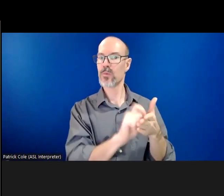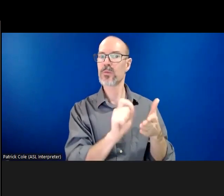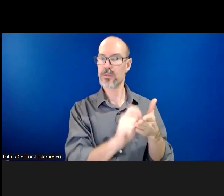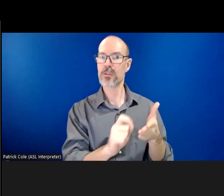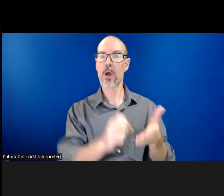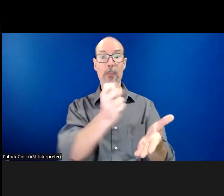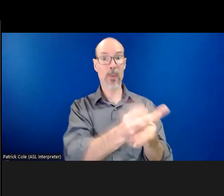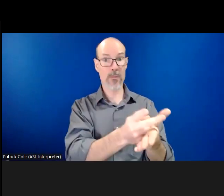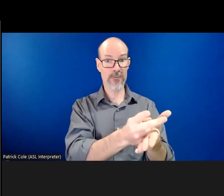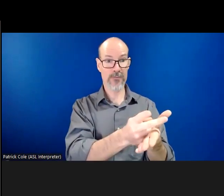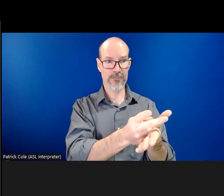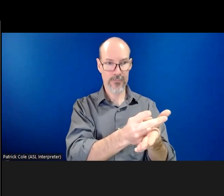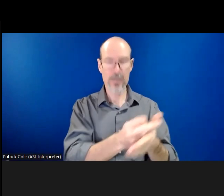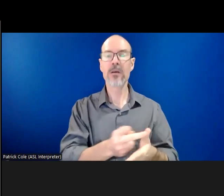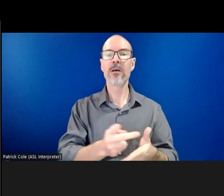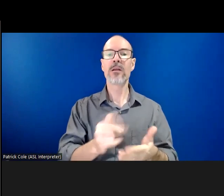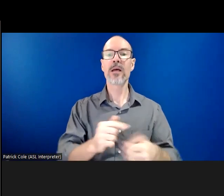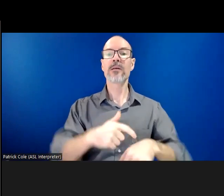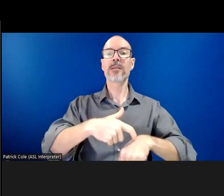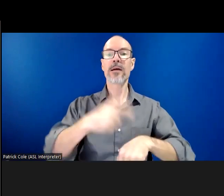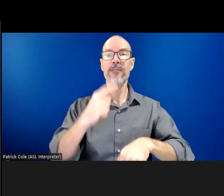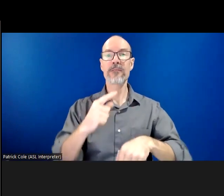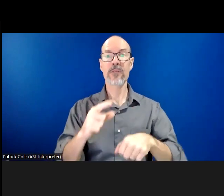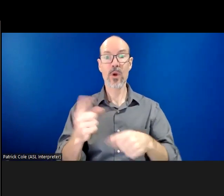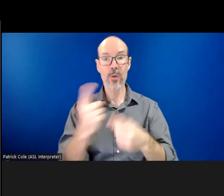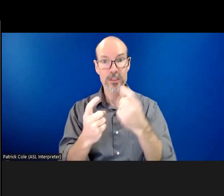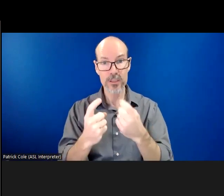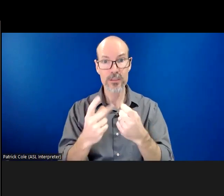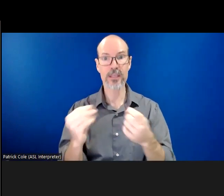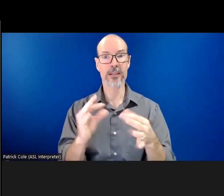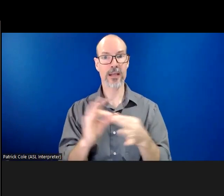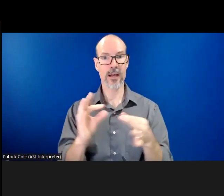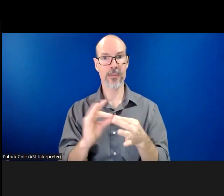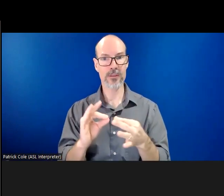period for question and comments at the very beginning of the meeting